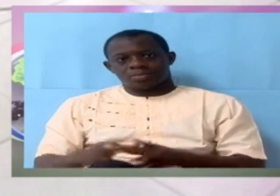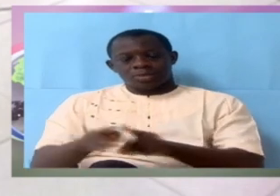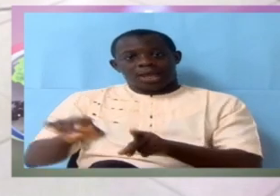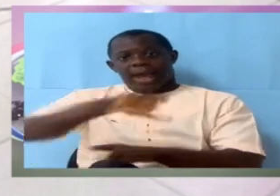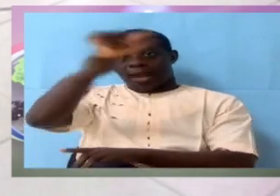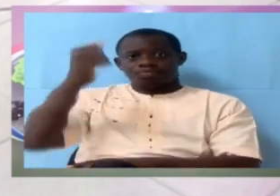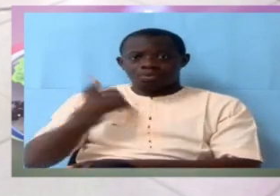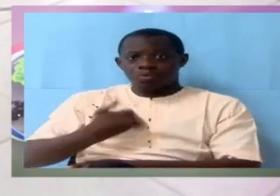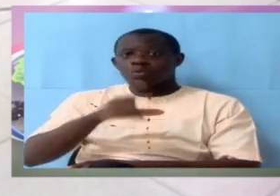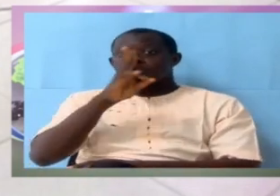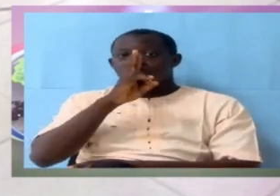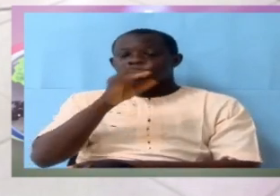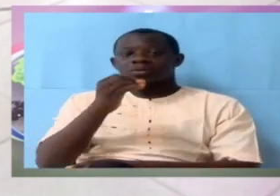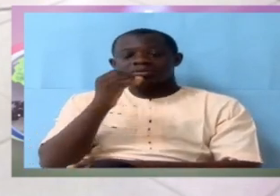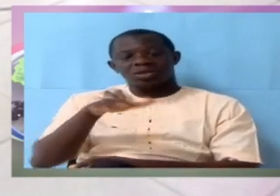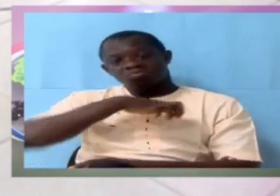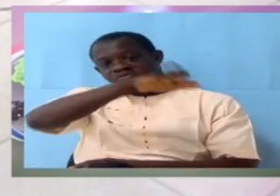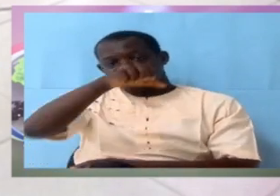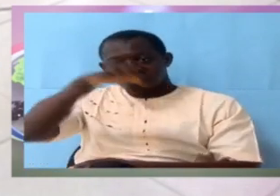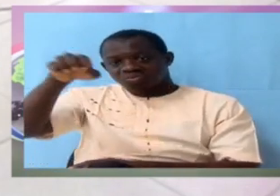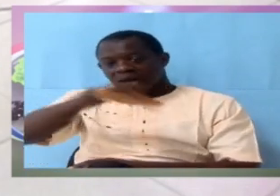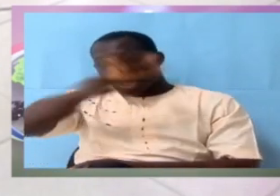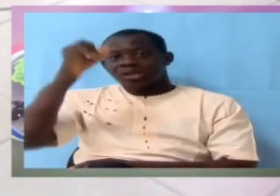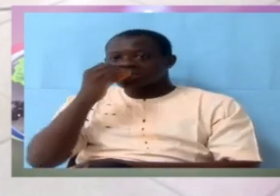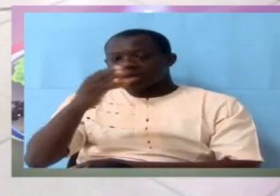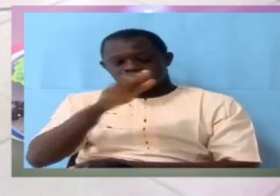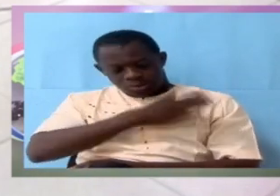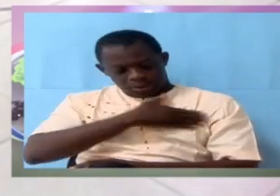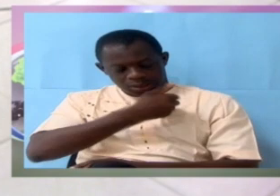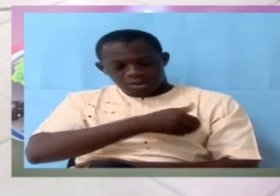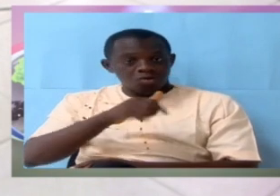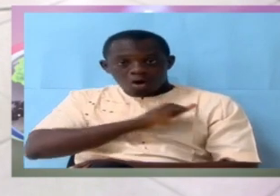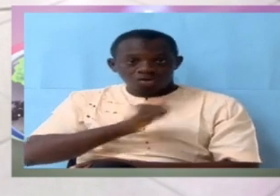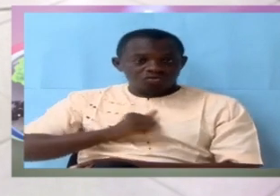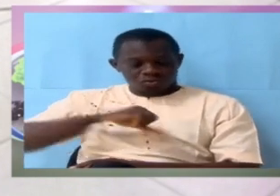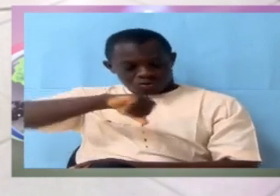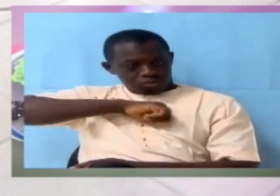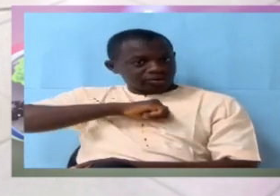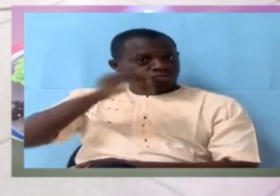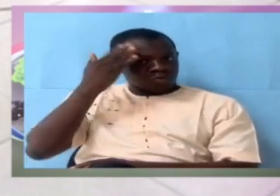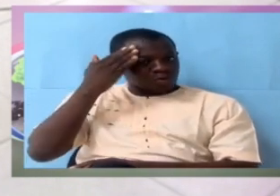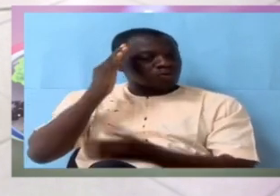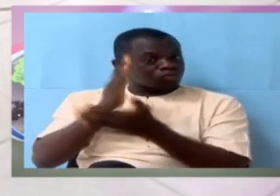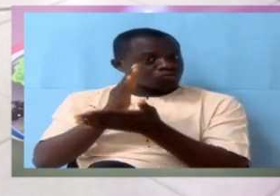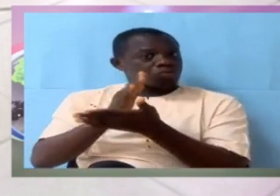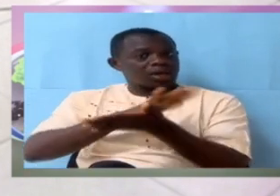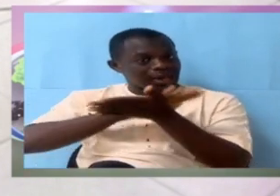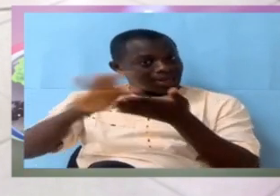And those people who were pretending to cure us, they themselves know that they are not curing us.